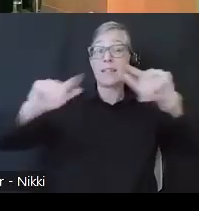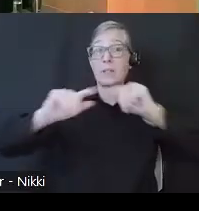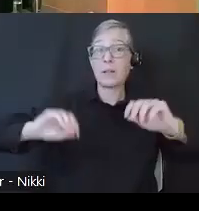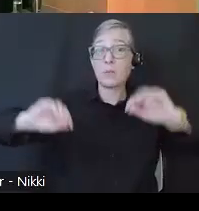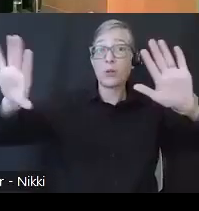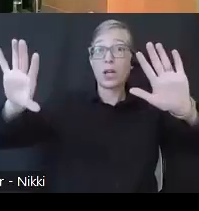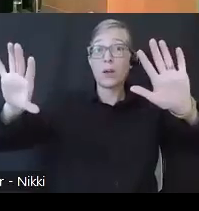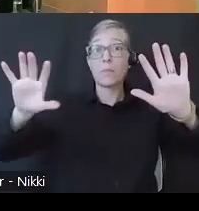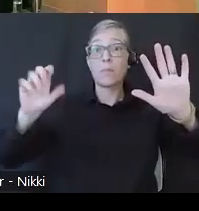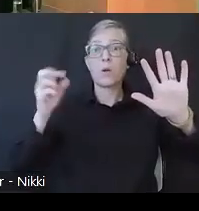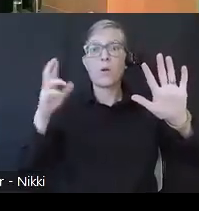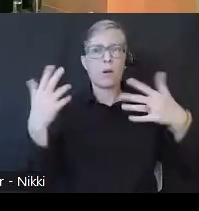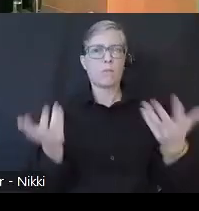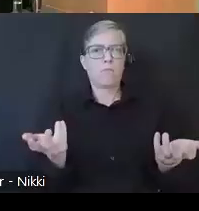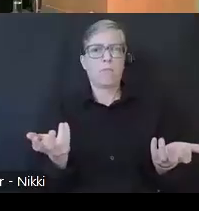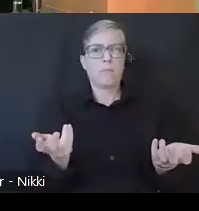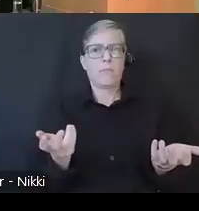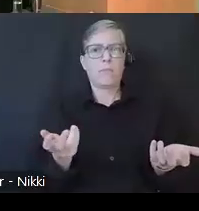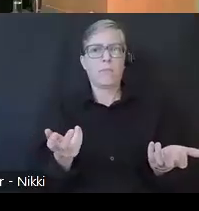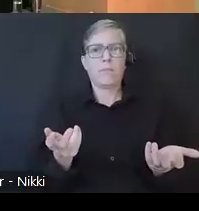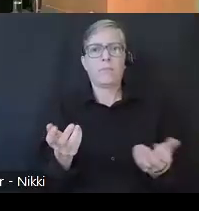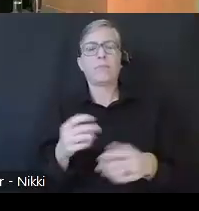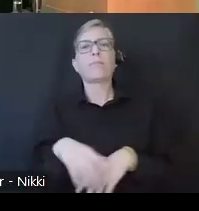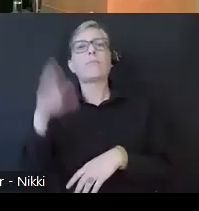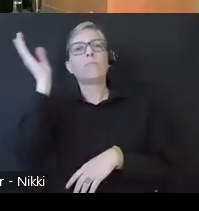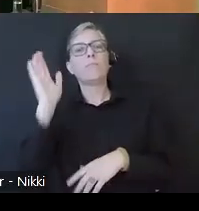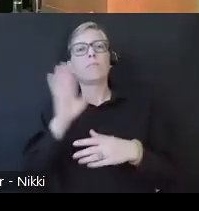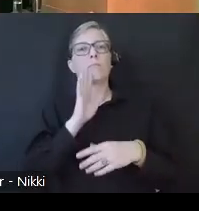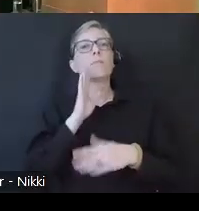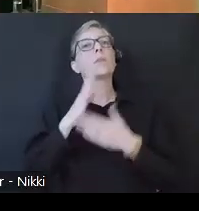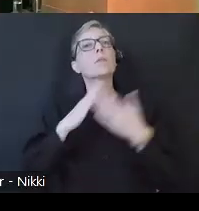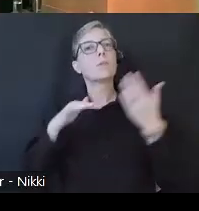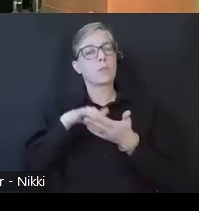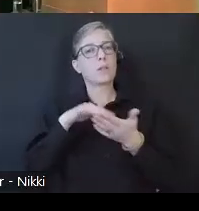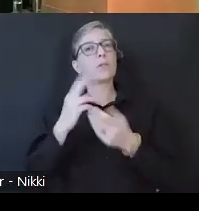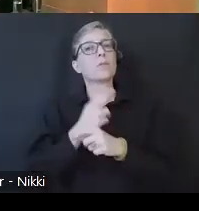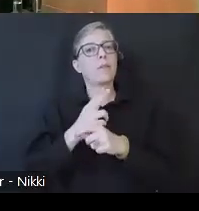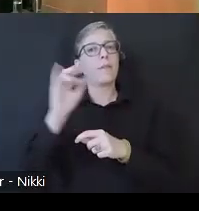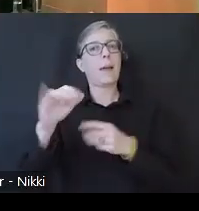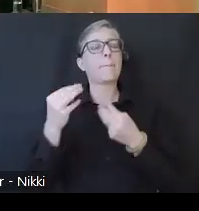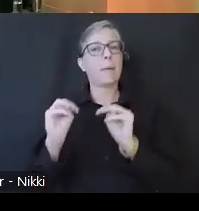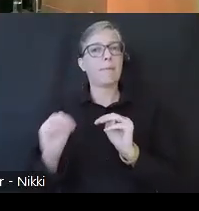refer to it? There have been some studies using that method of actually